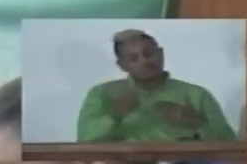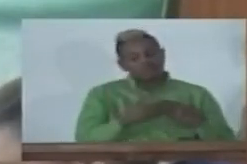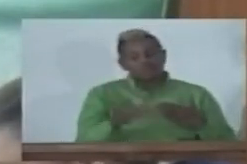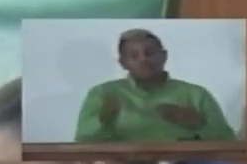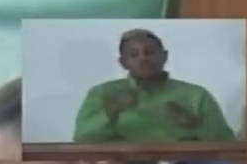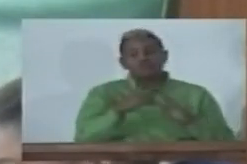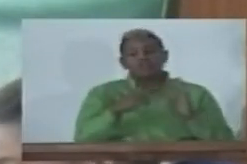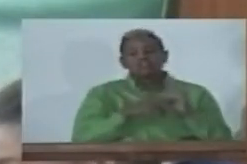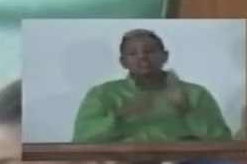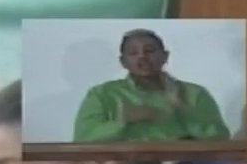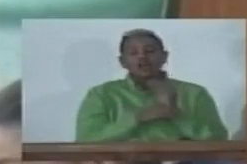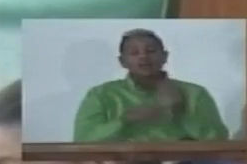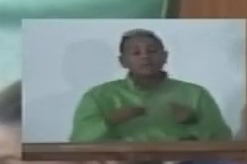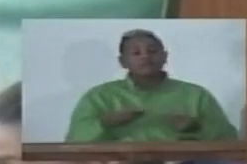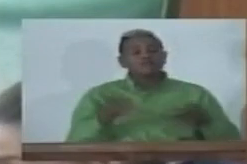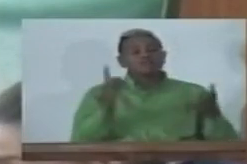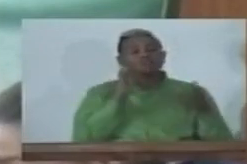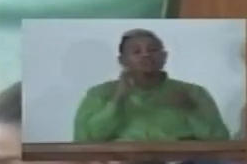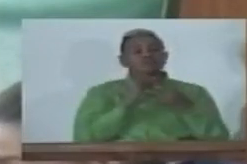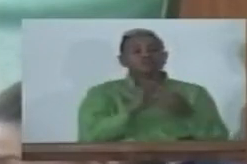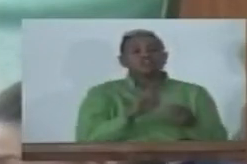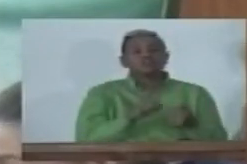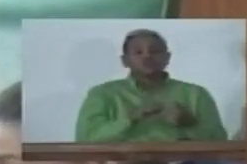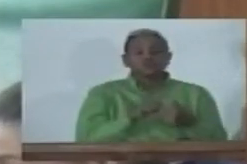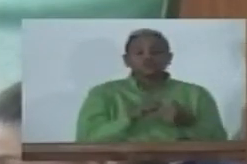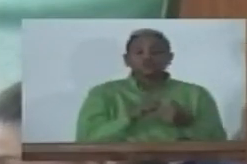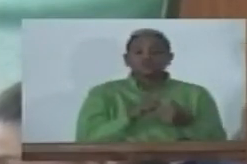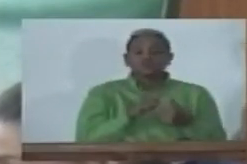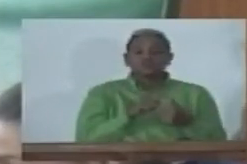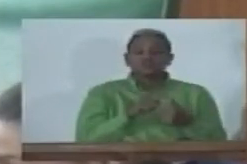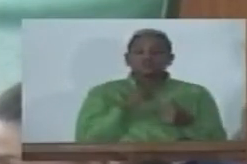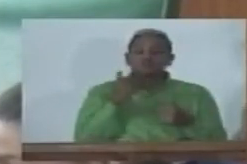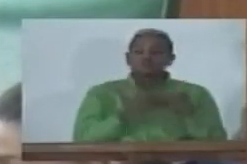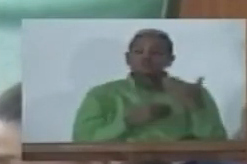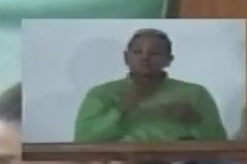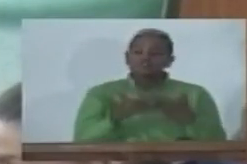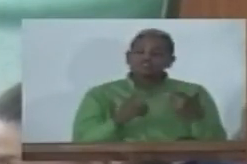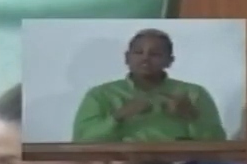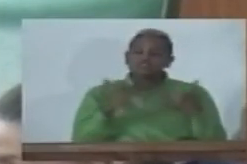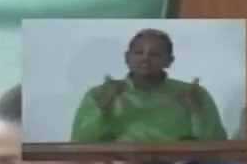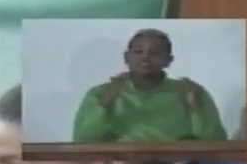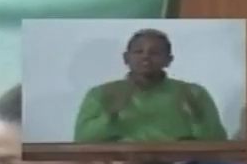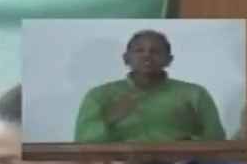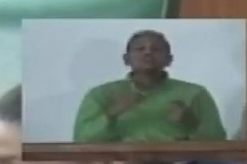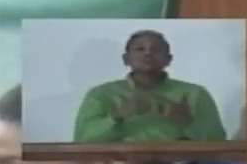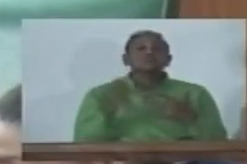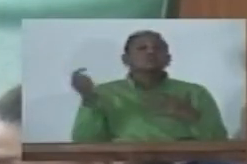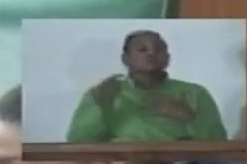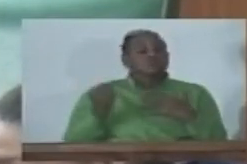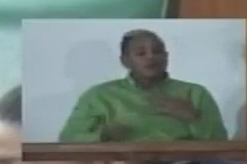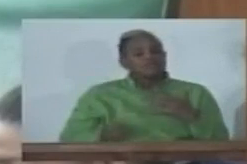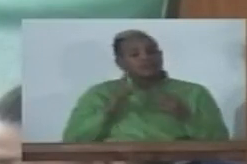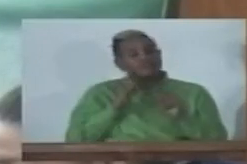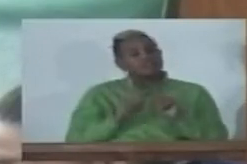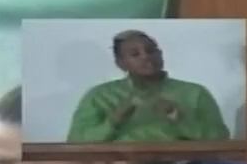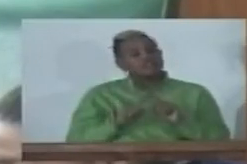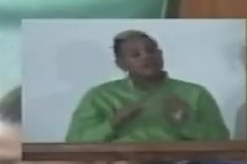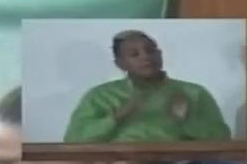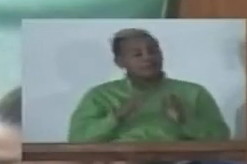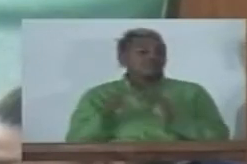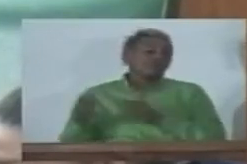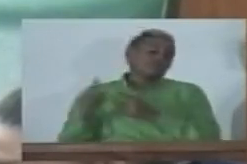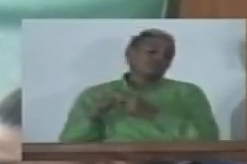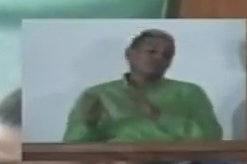prescribe provisions in relation to A. Procedures, standards, and criteria for the various methods and subject